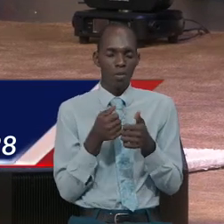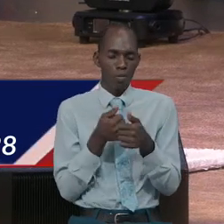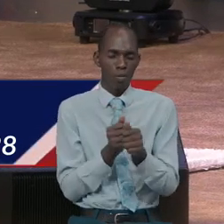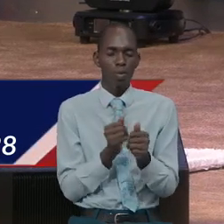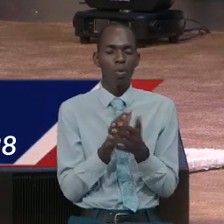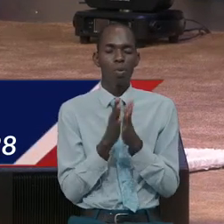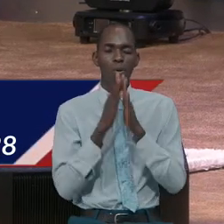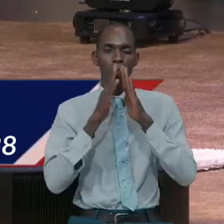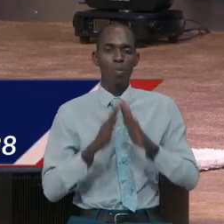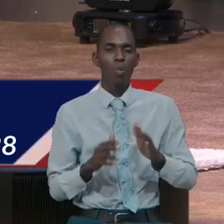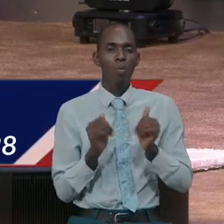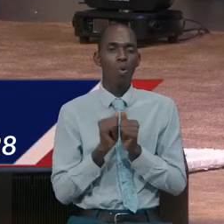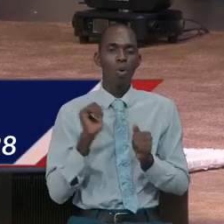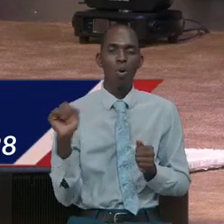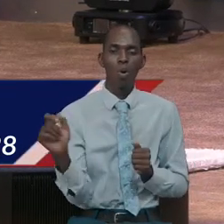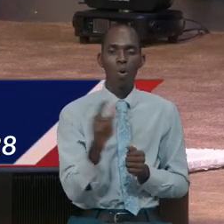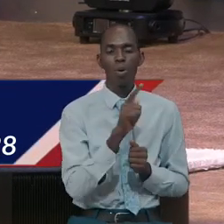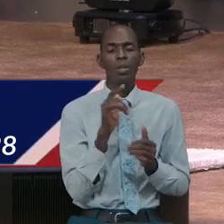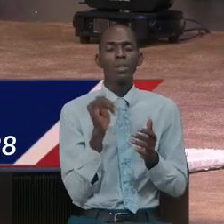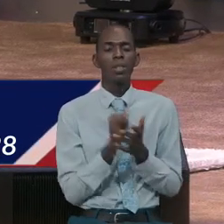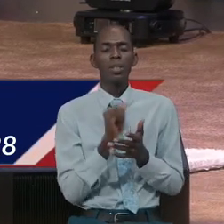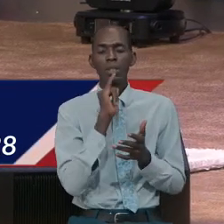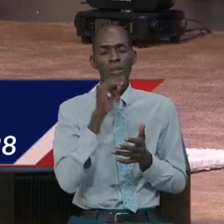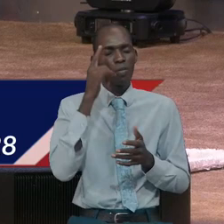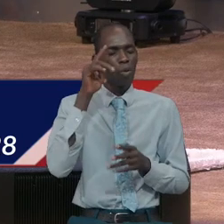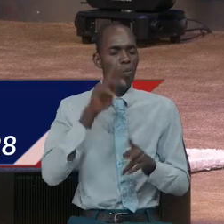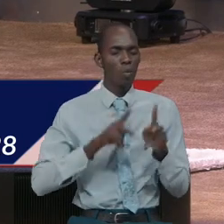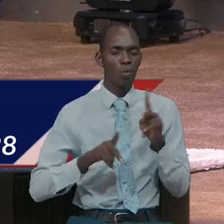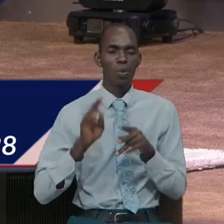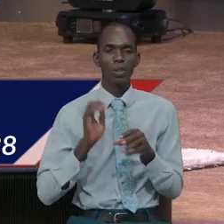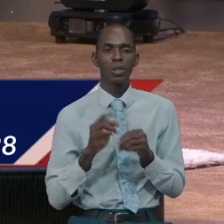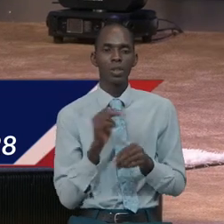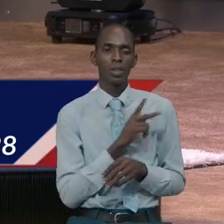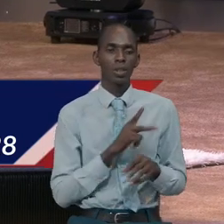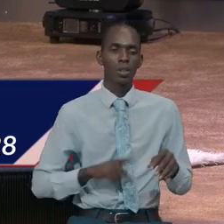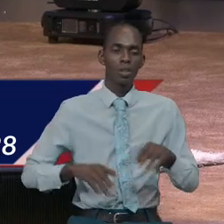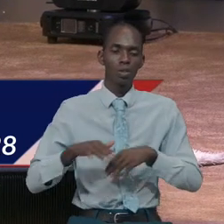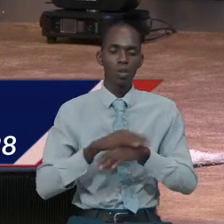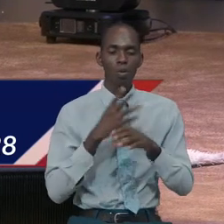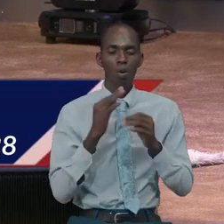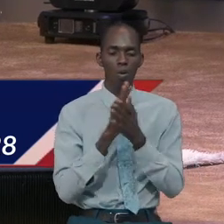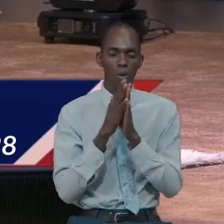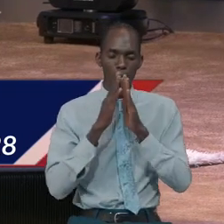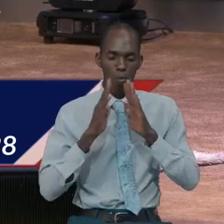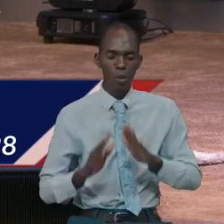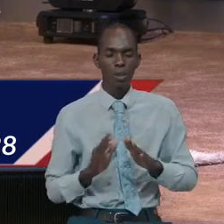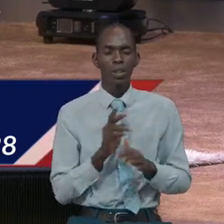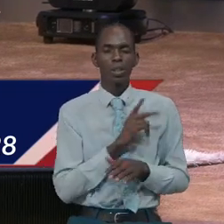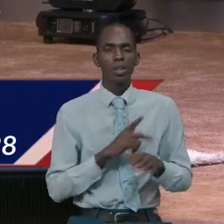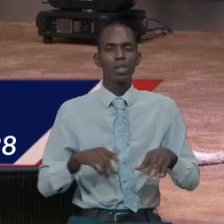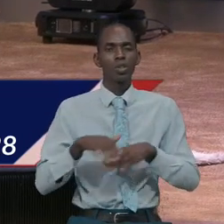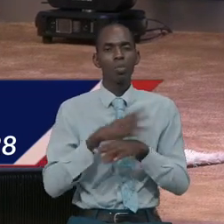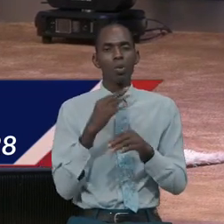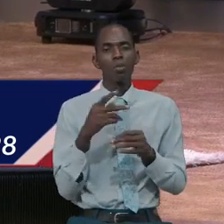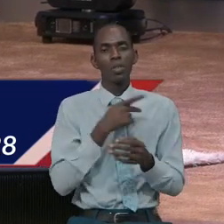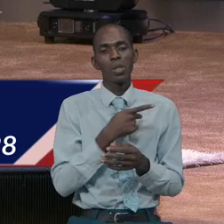all men. That's for those who are in the kingdom of peace, in the kingdom of the Prince of